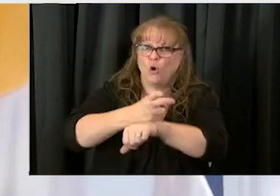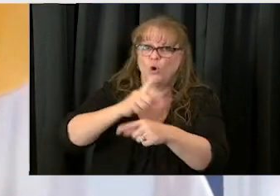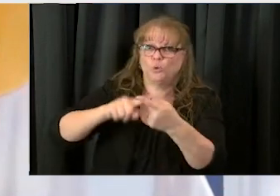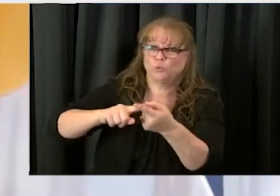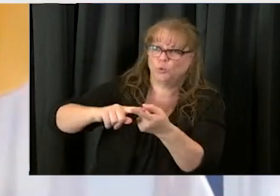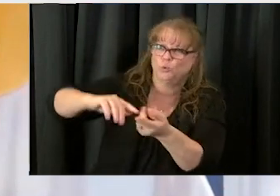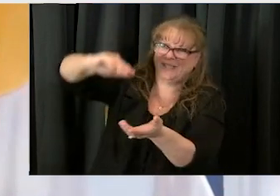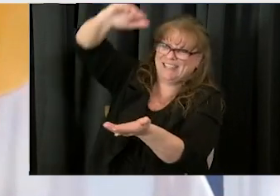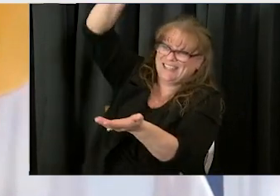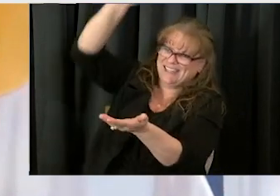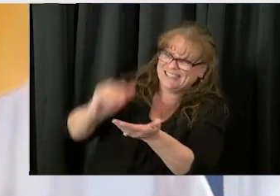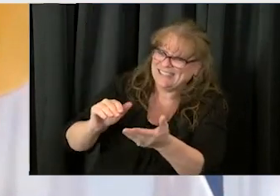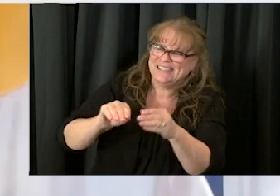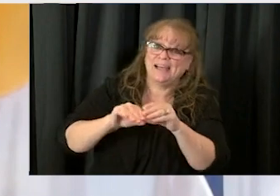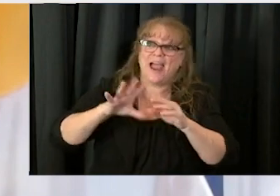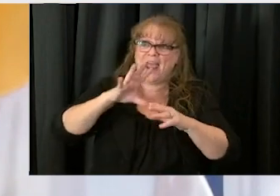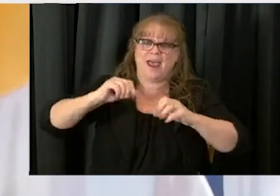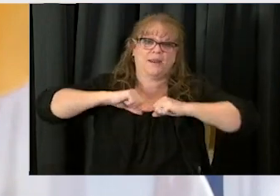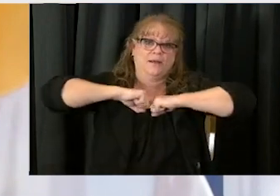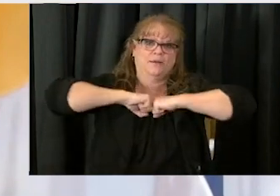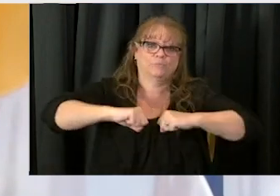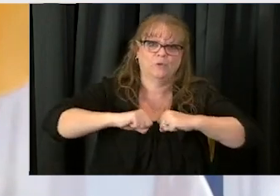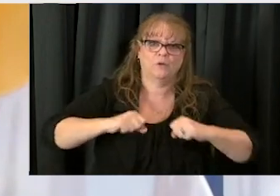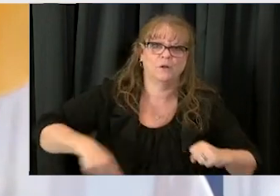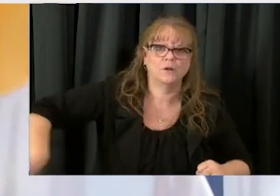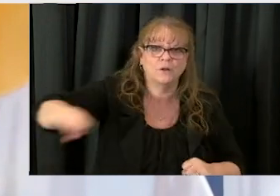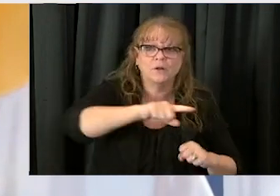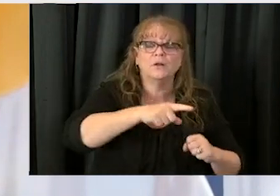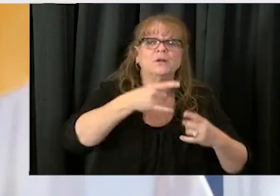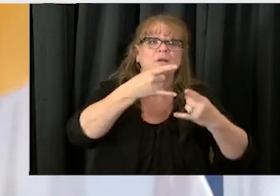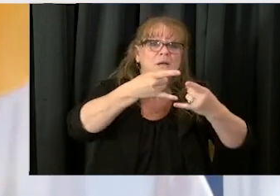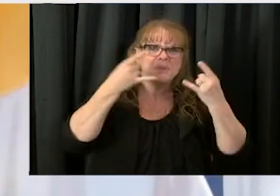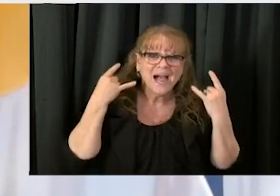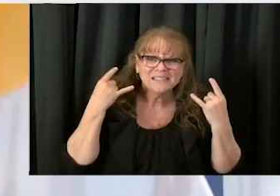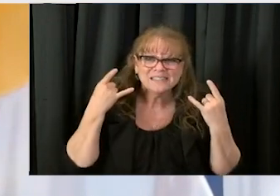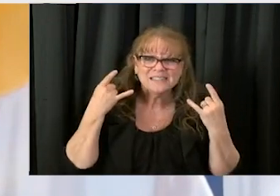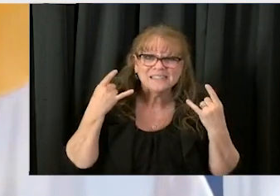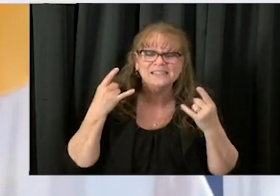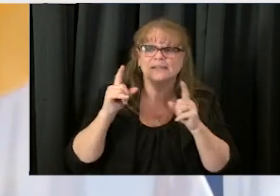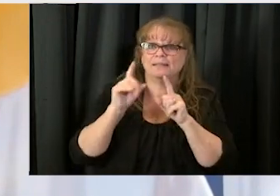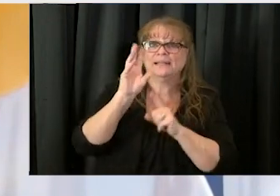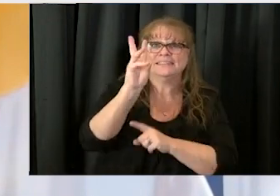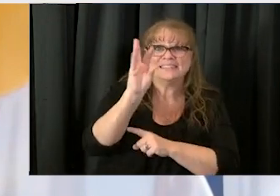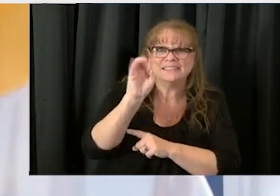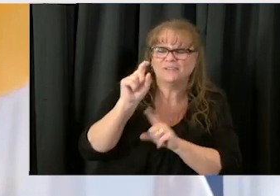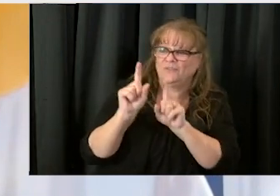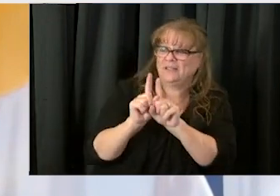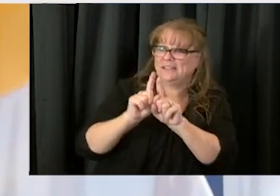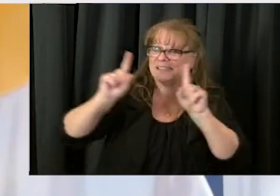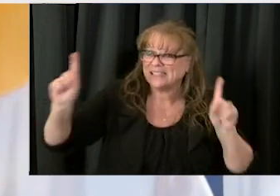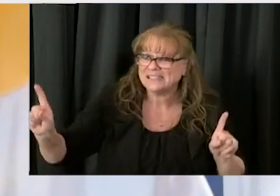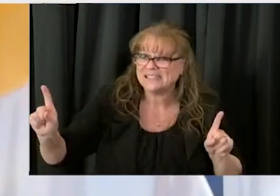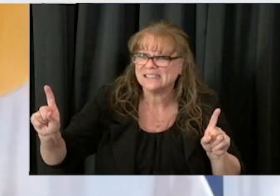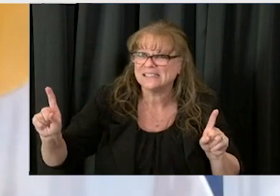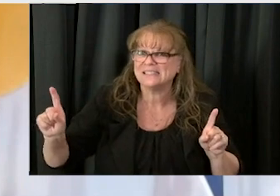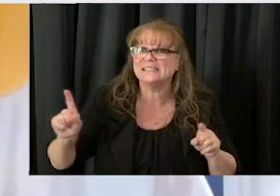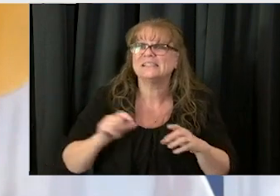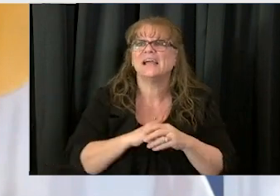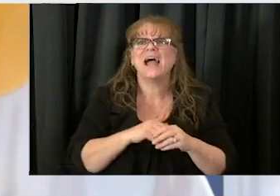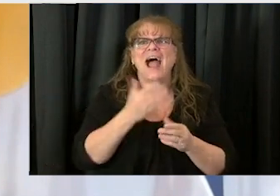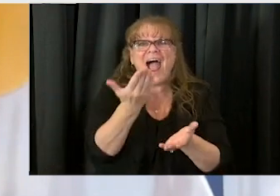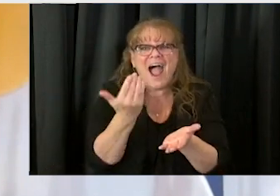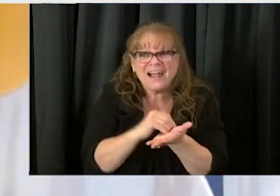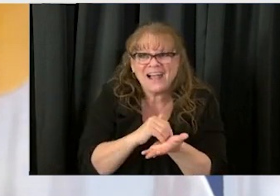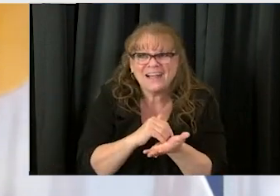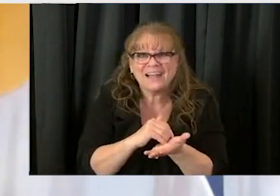least 6 feet from other people. The key one, with the prevalence of the virus where it is in our state, avoiding